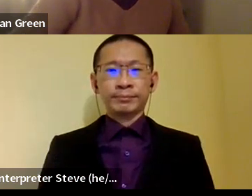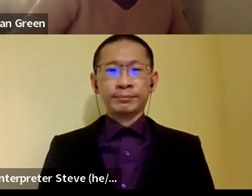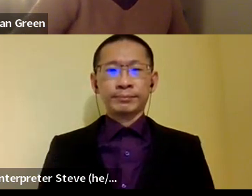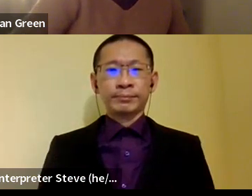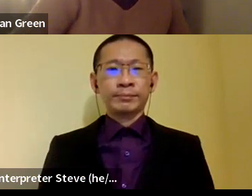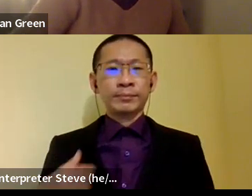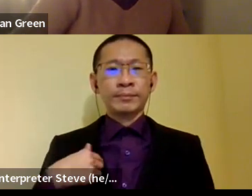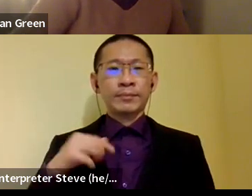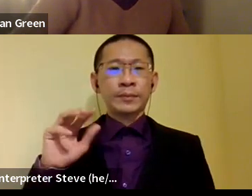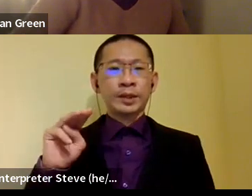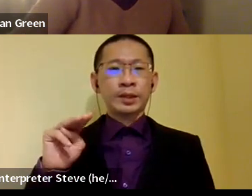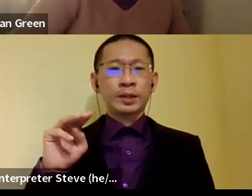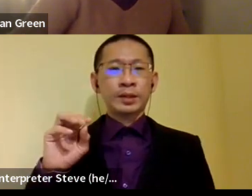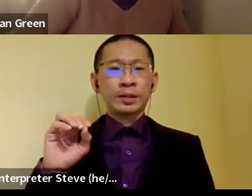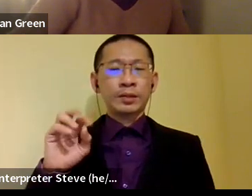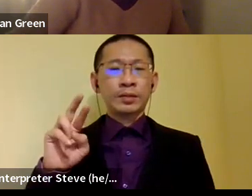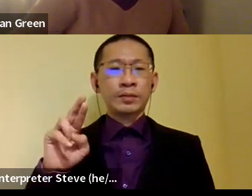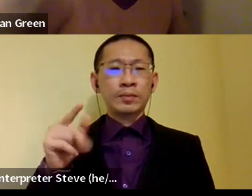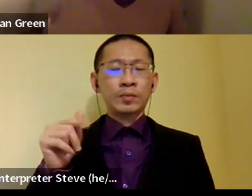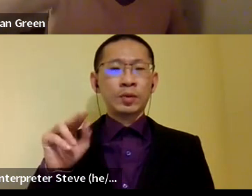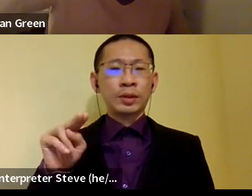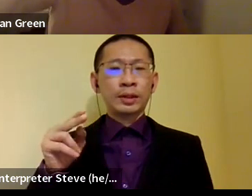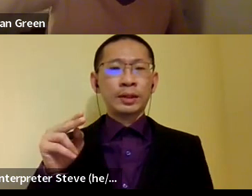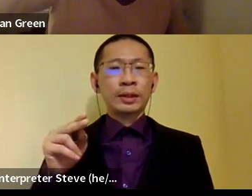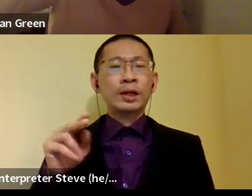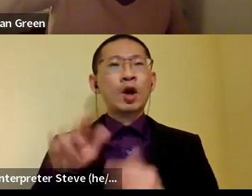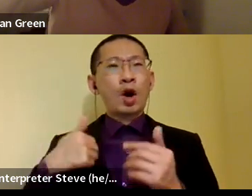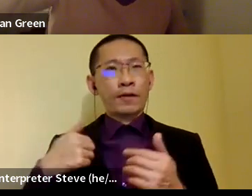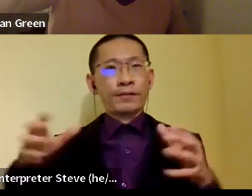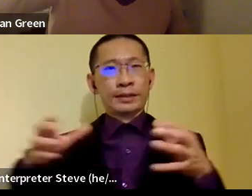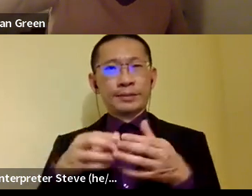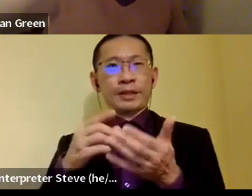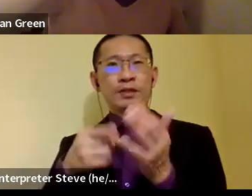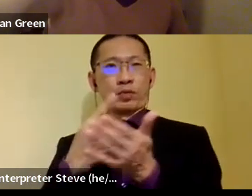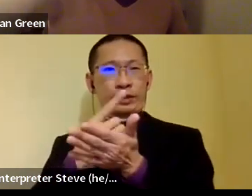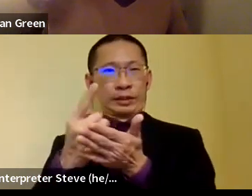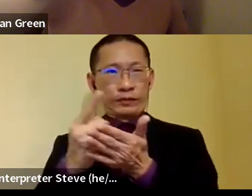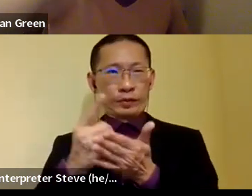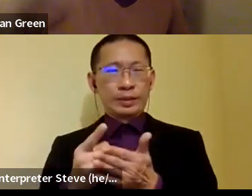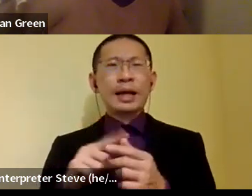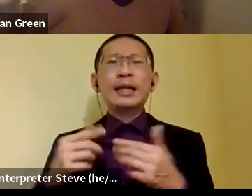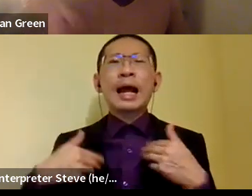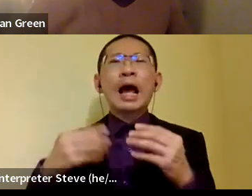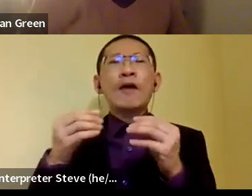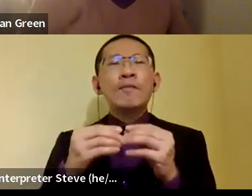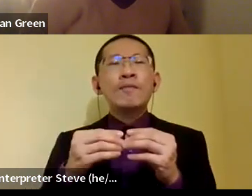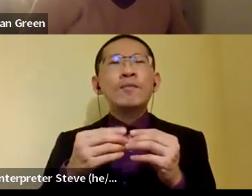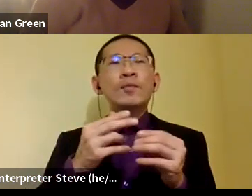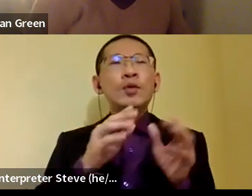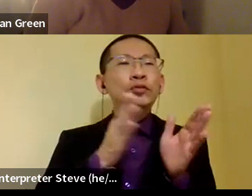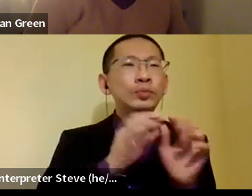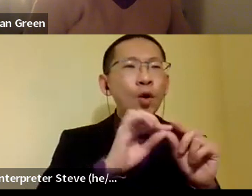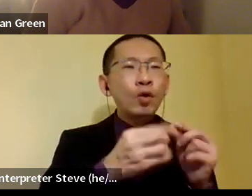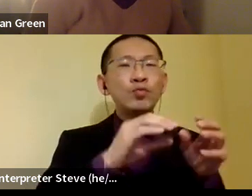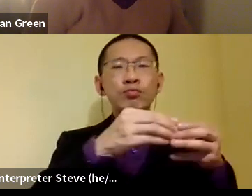Yeah, we meet once a week, all of us, and then there's more sort of splintering off smaller